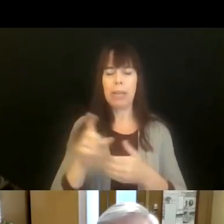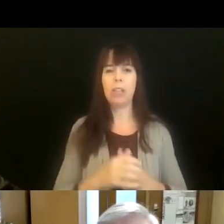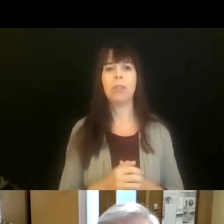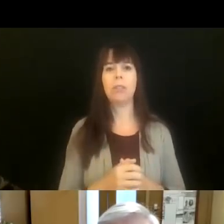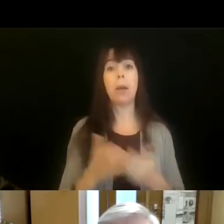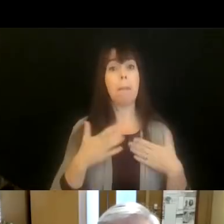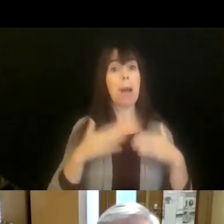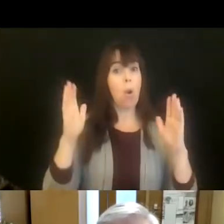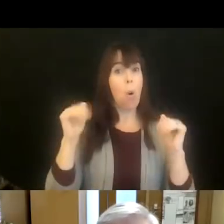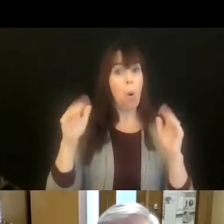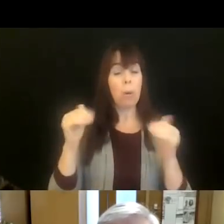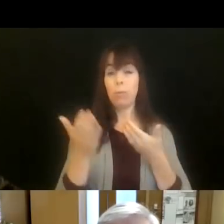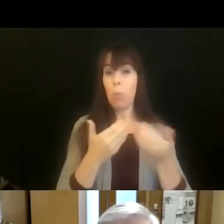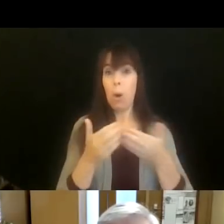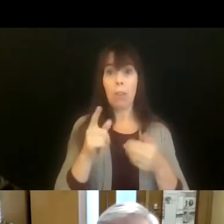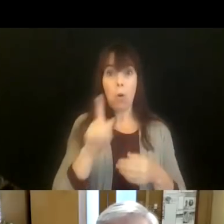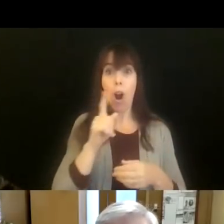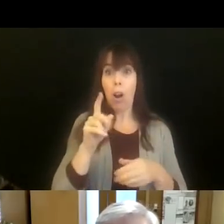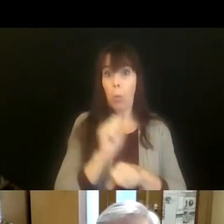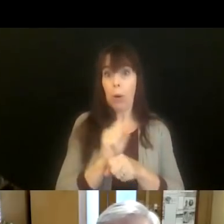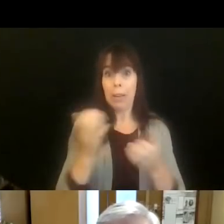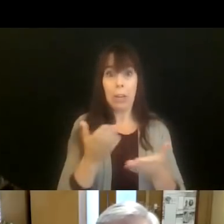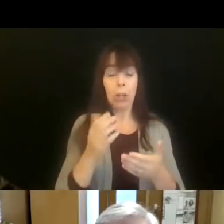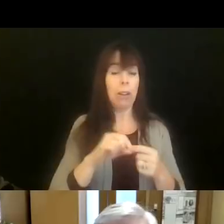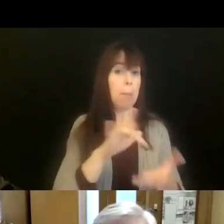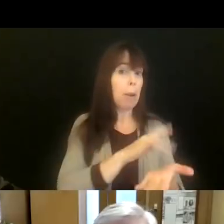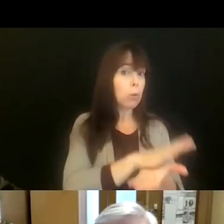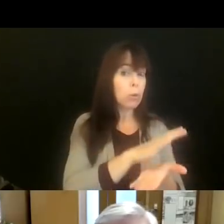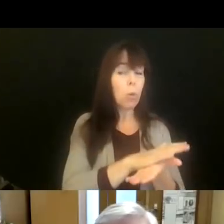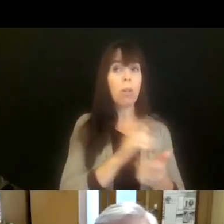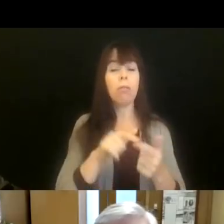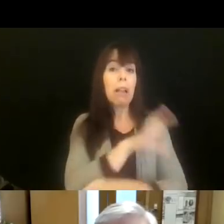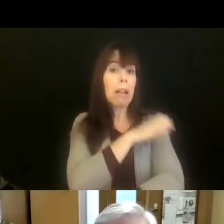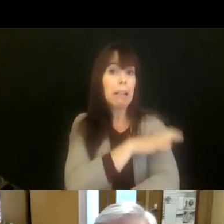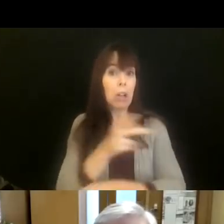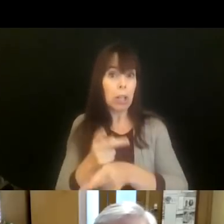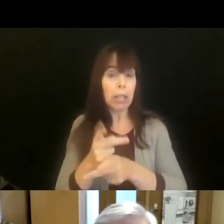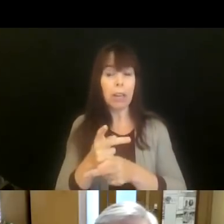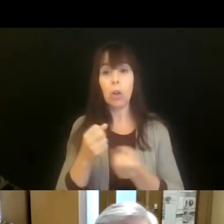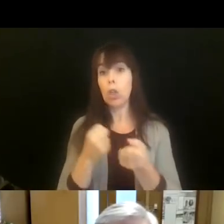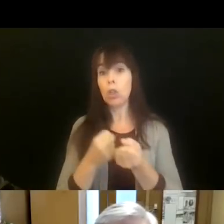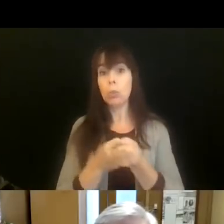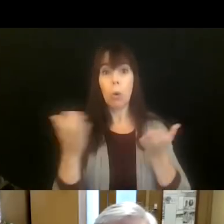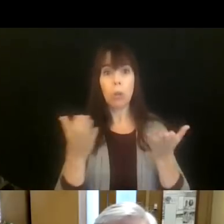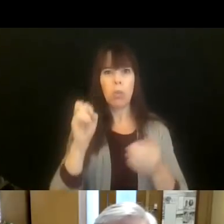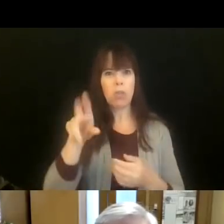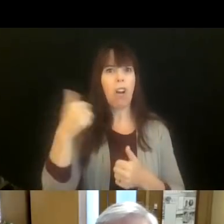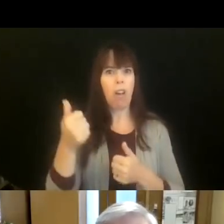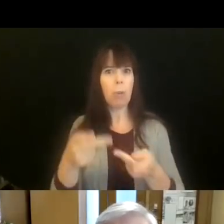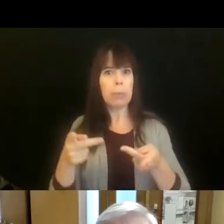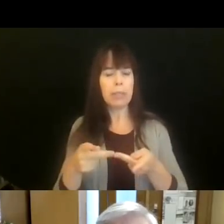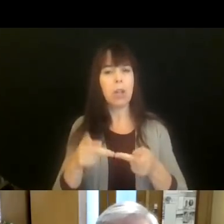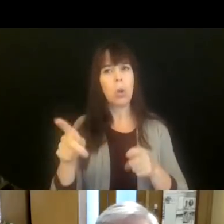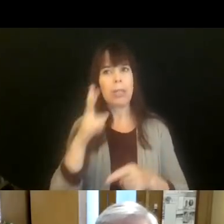My hope is that wherever you are in the organization, in the medical school, in clinical care, in support services, or elsewhere, you can